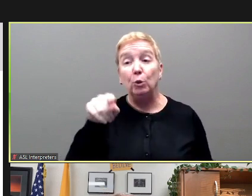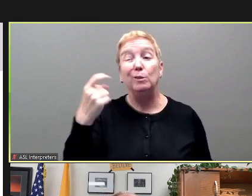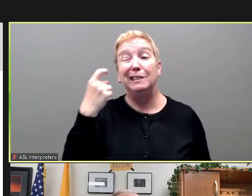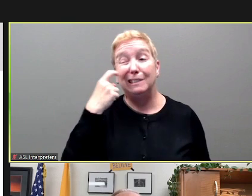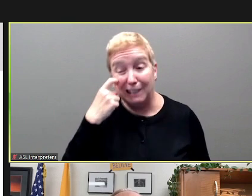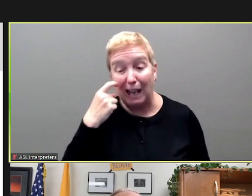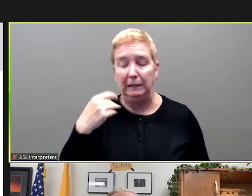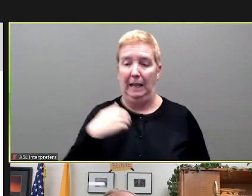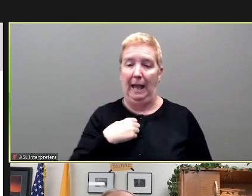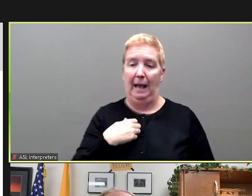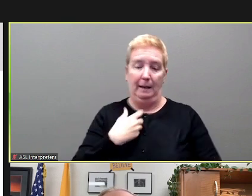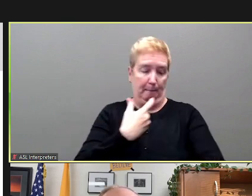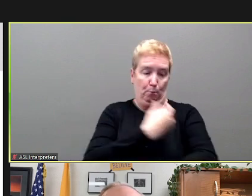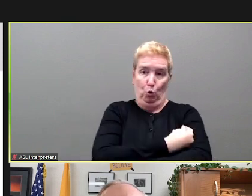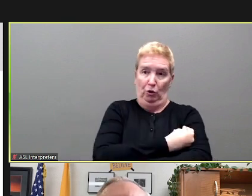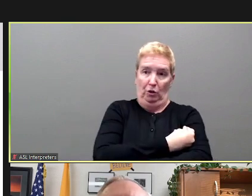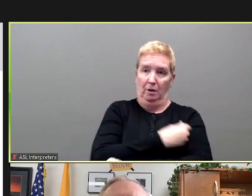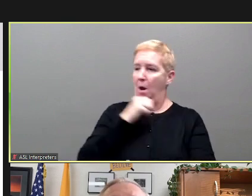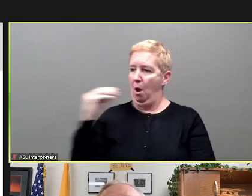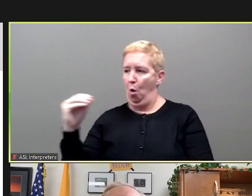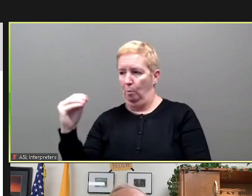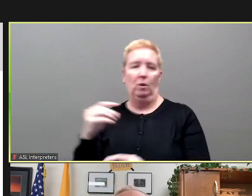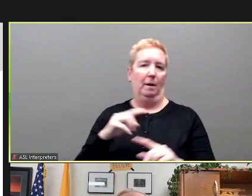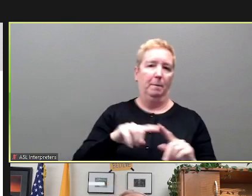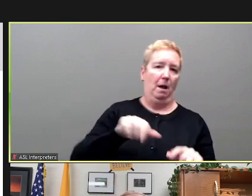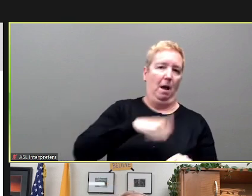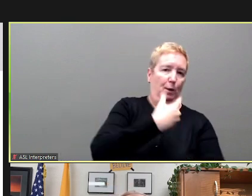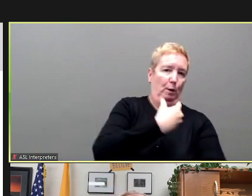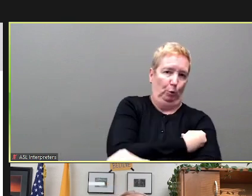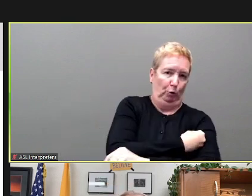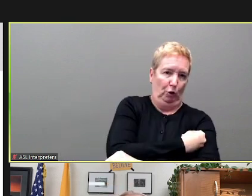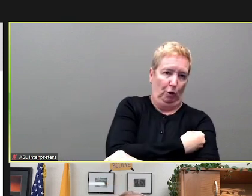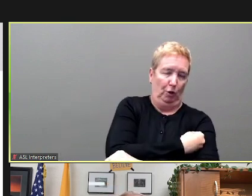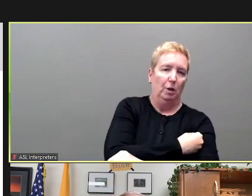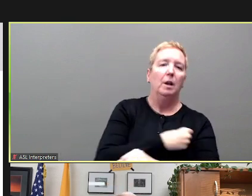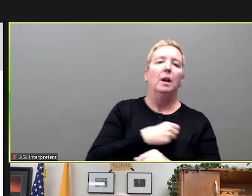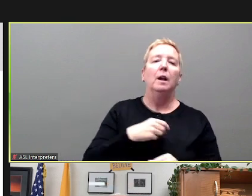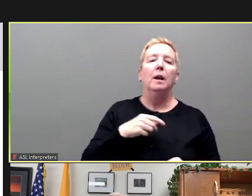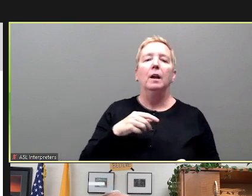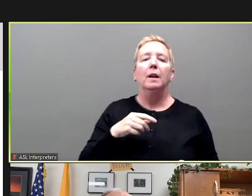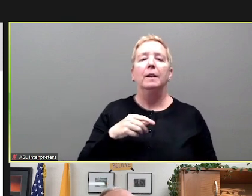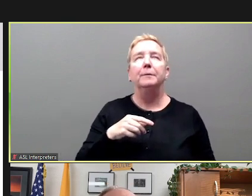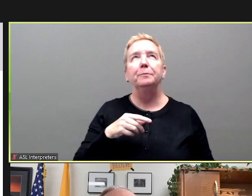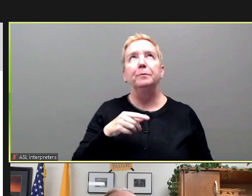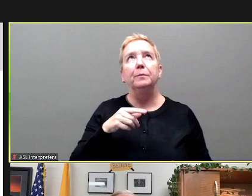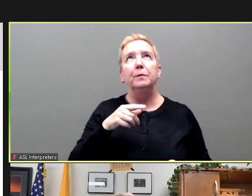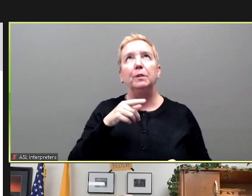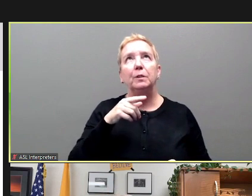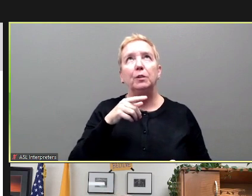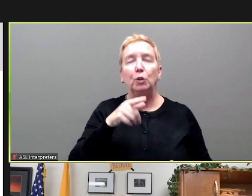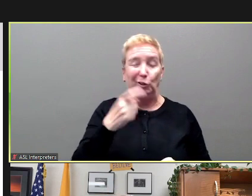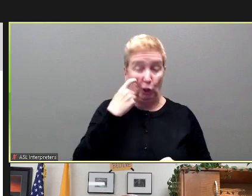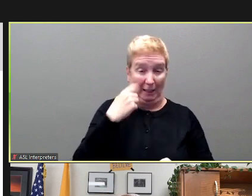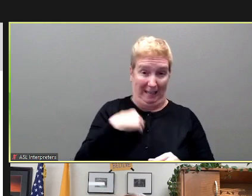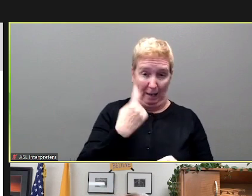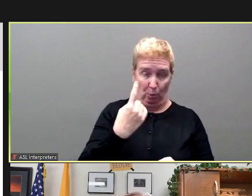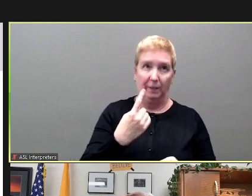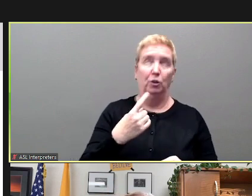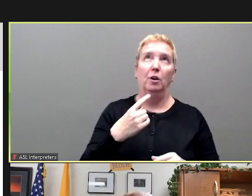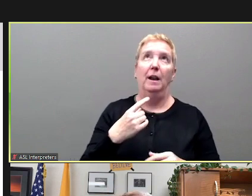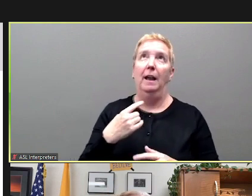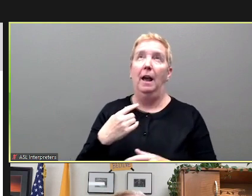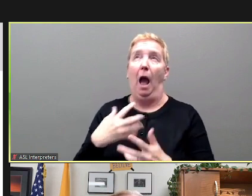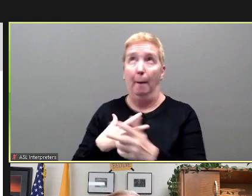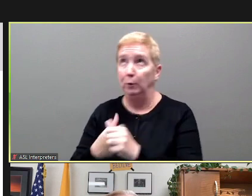a month ago, you're not eligible. You're actually up to date. Well, no, you're not up to date. Sorry about that. You just got a